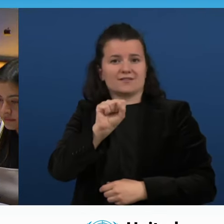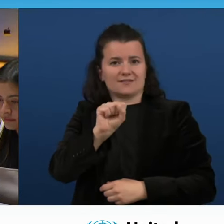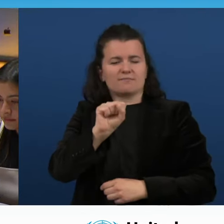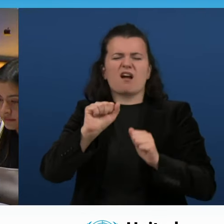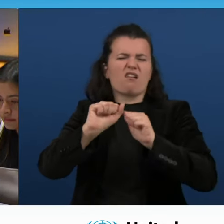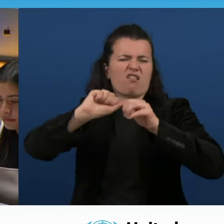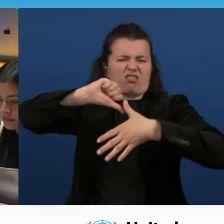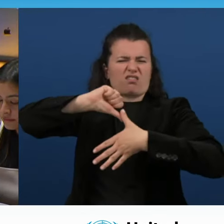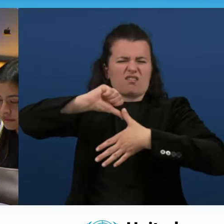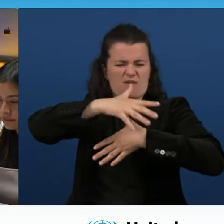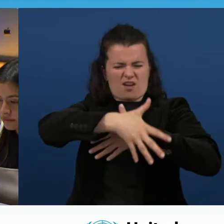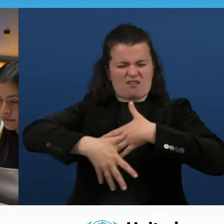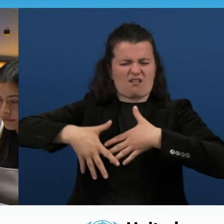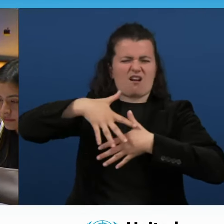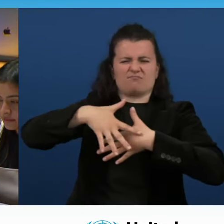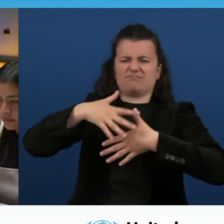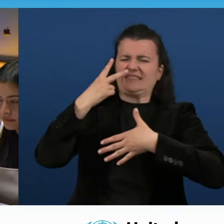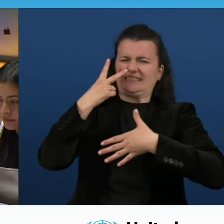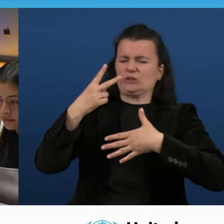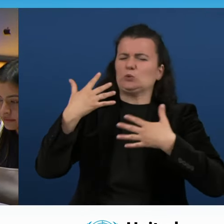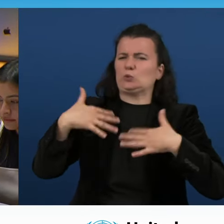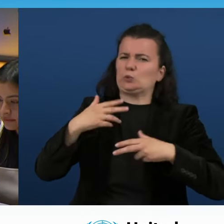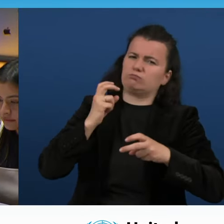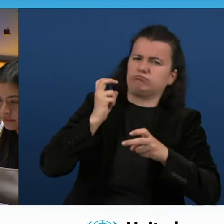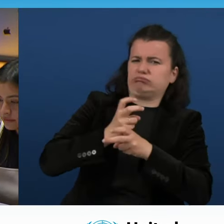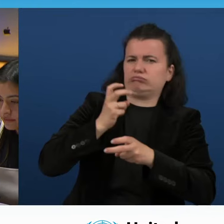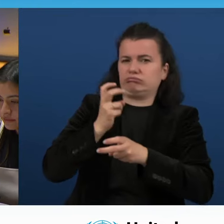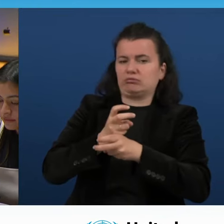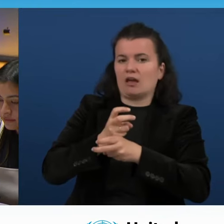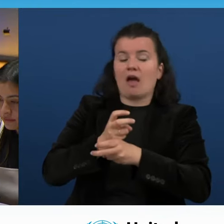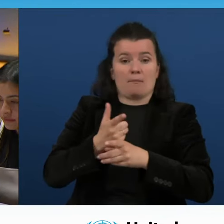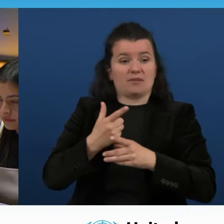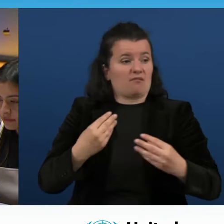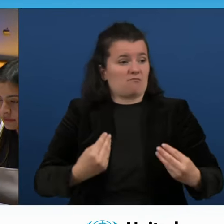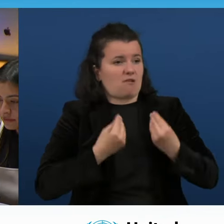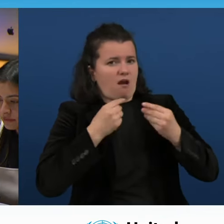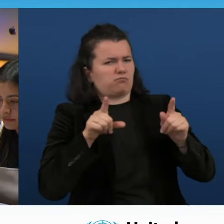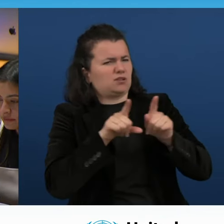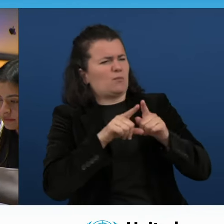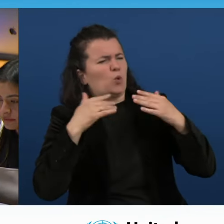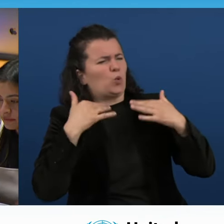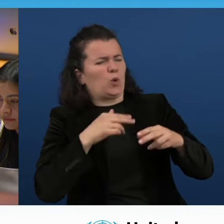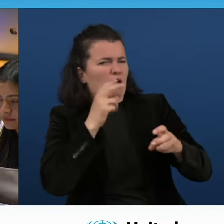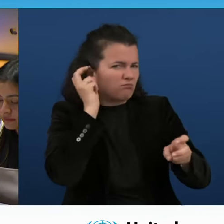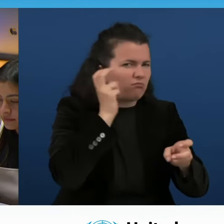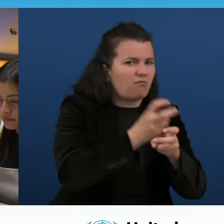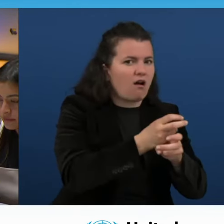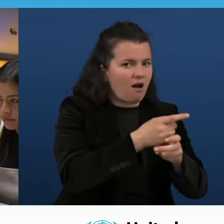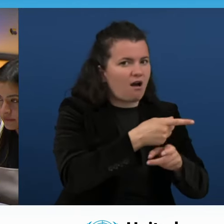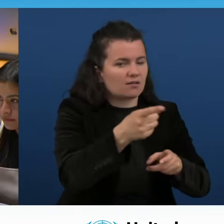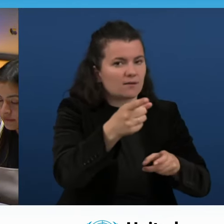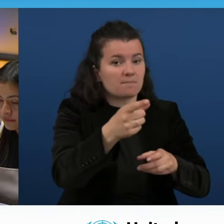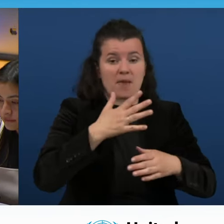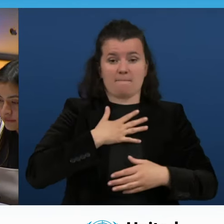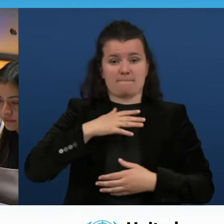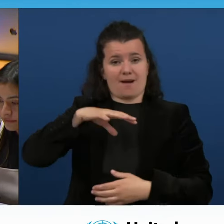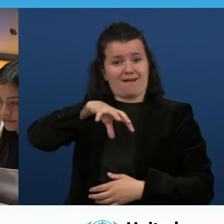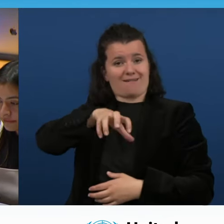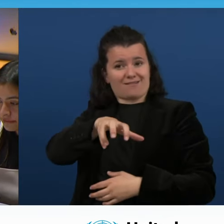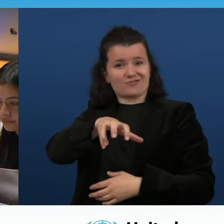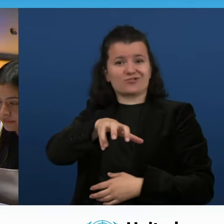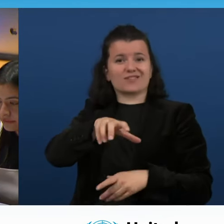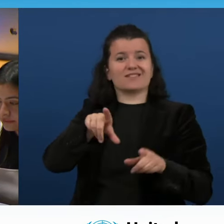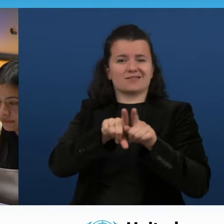directly, of course, affect our young people. Today, despite the difficulties in Honduras and despite the great